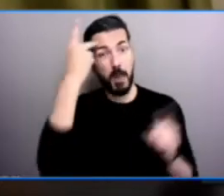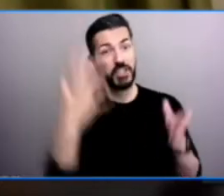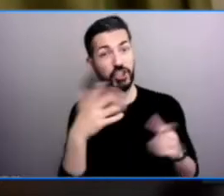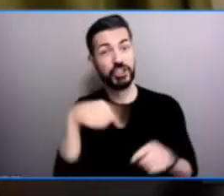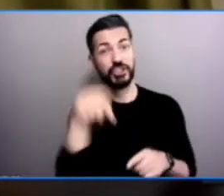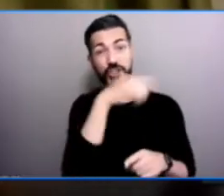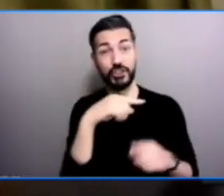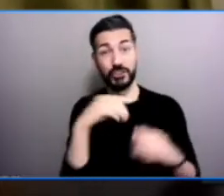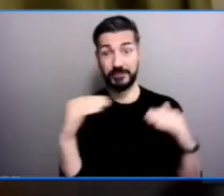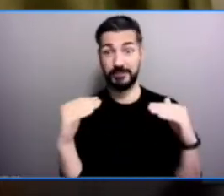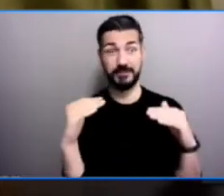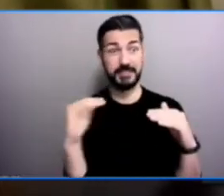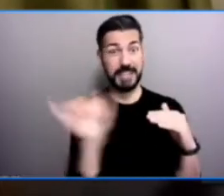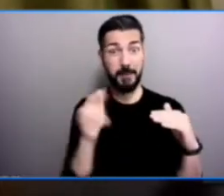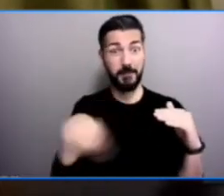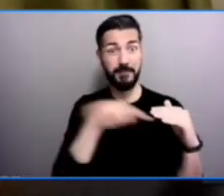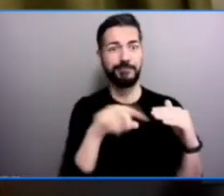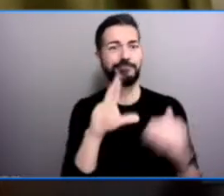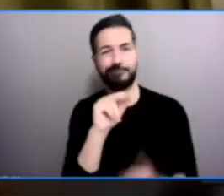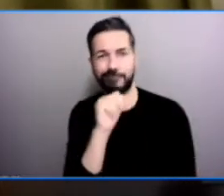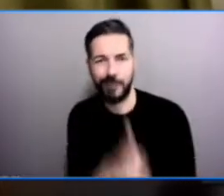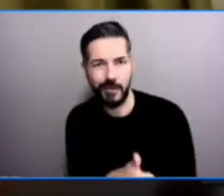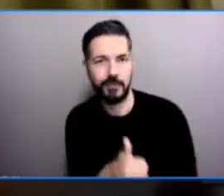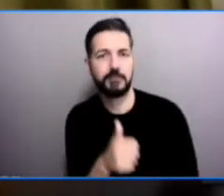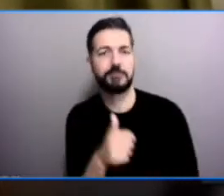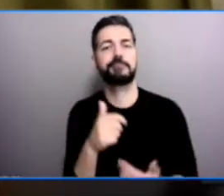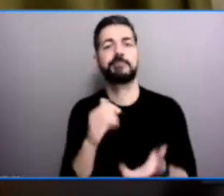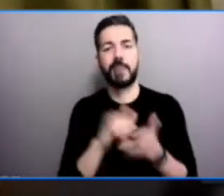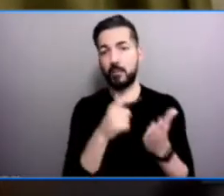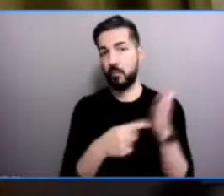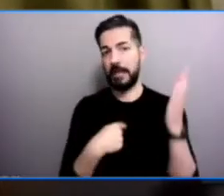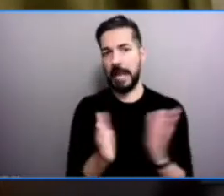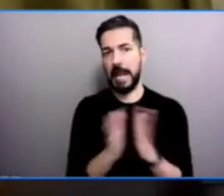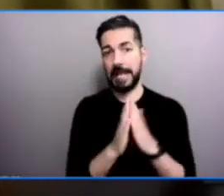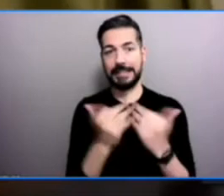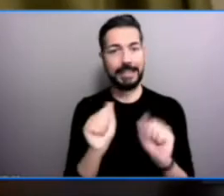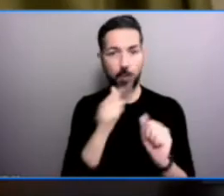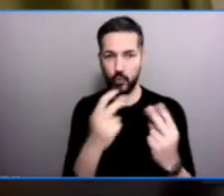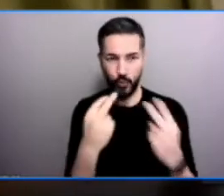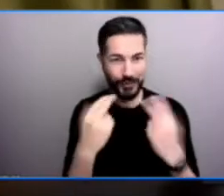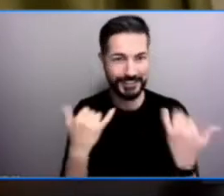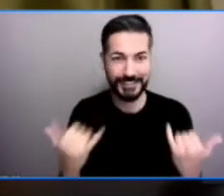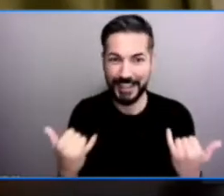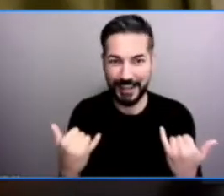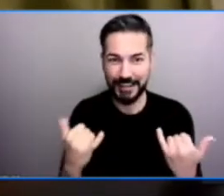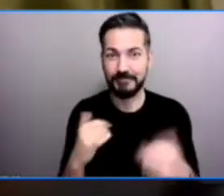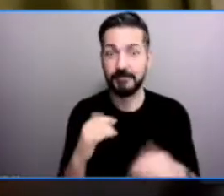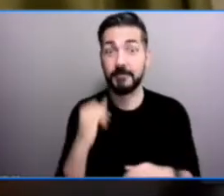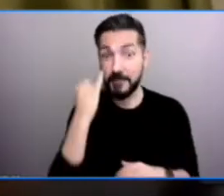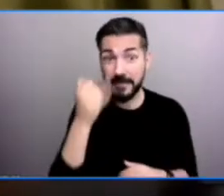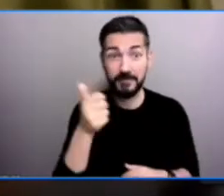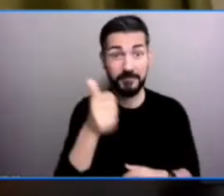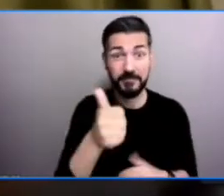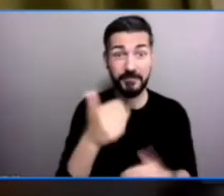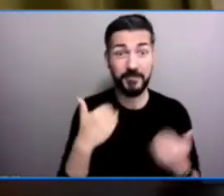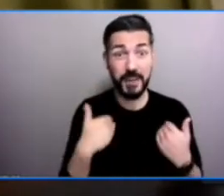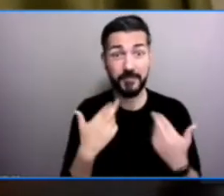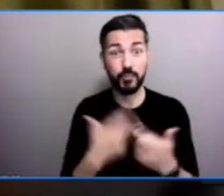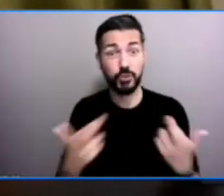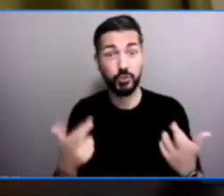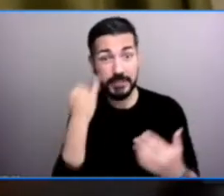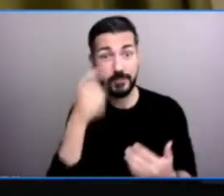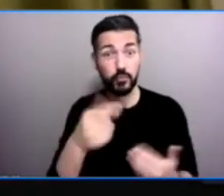I think if you talk to any organizer here in Nebraska, they're probably in a similar spot as me,